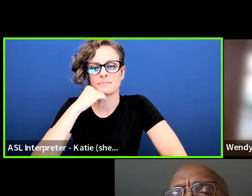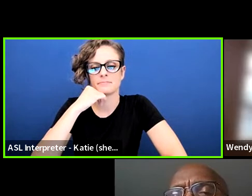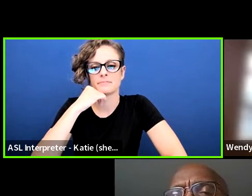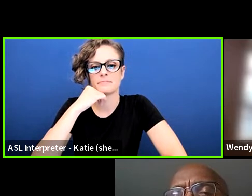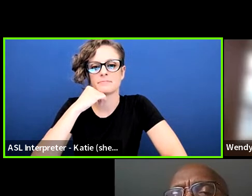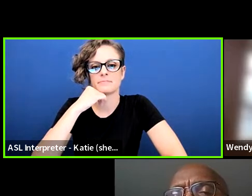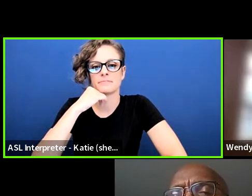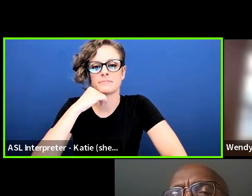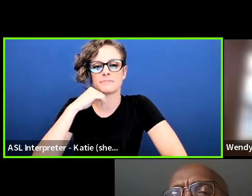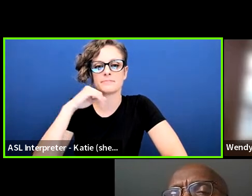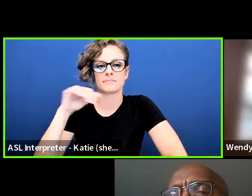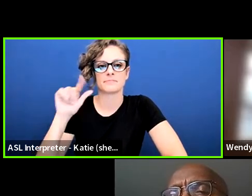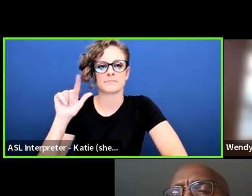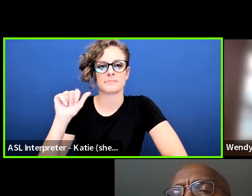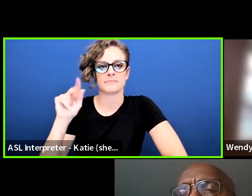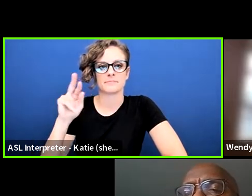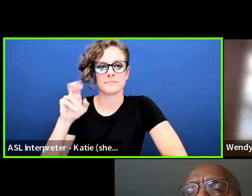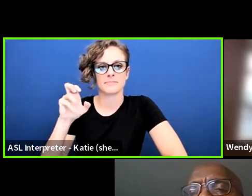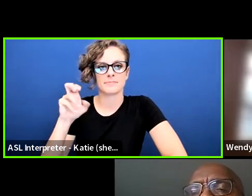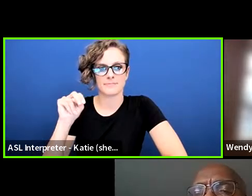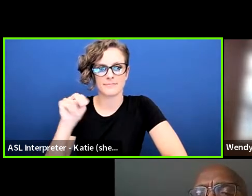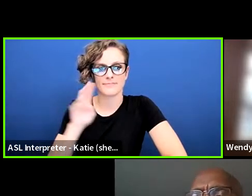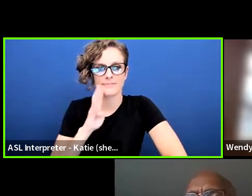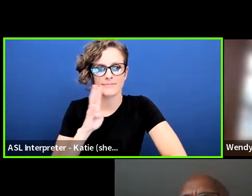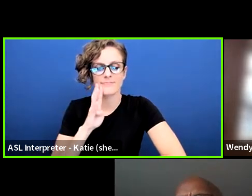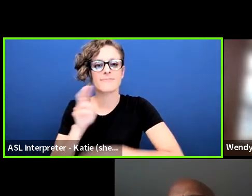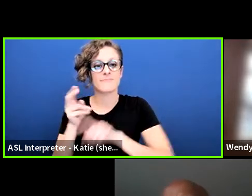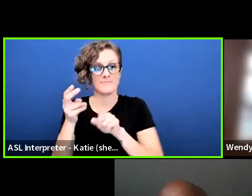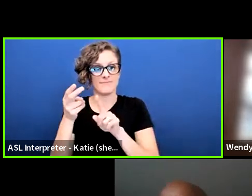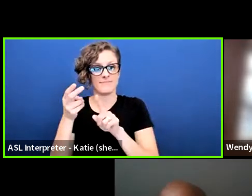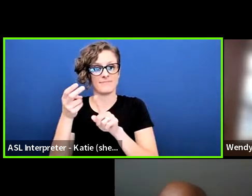Okay, I tried to move. Oh.